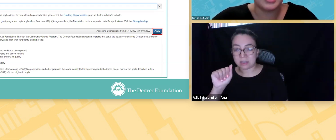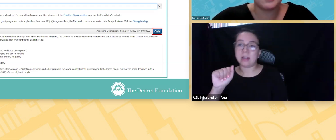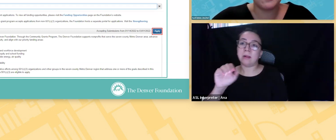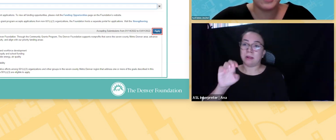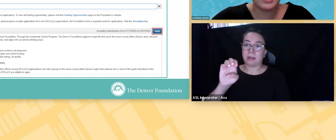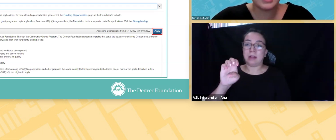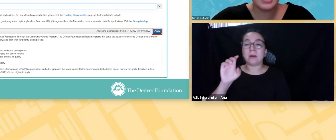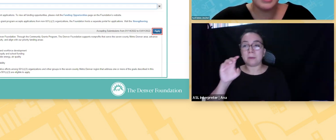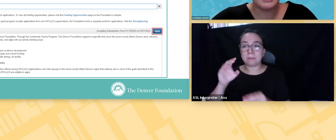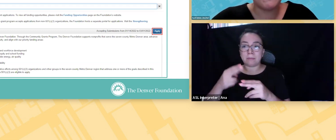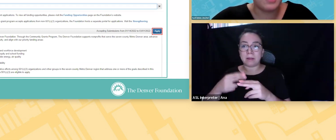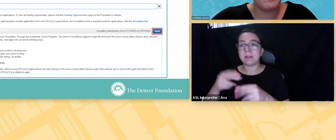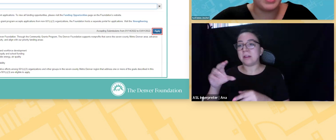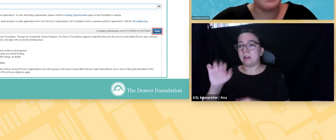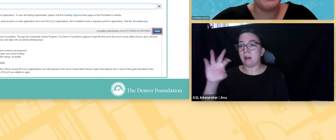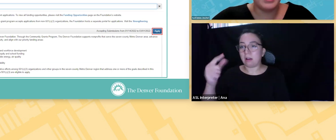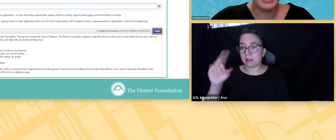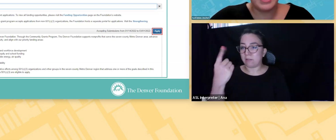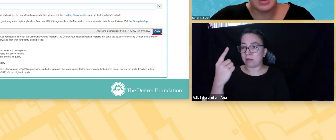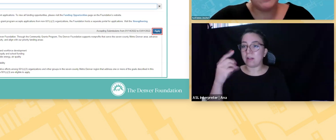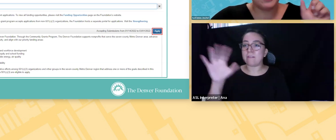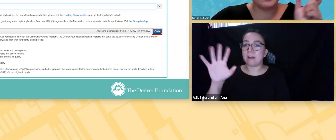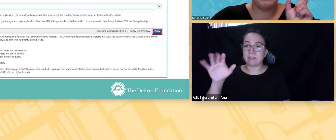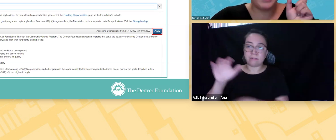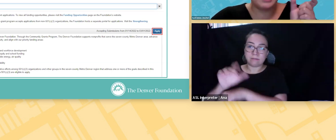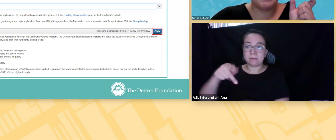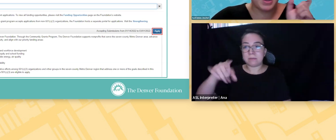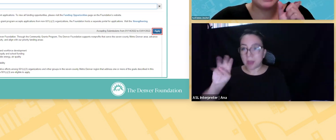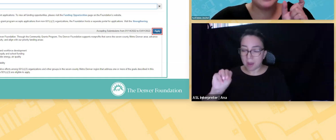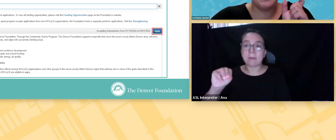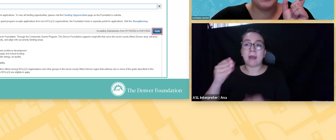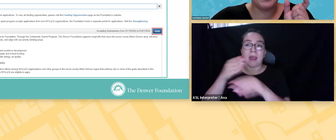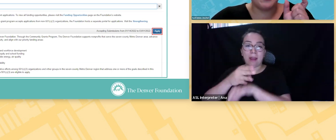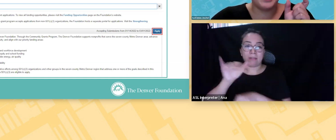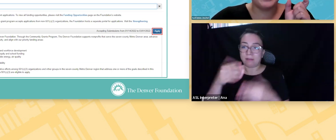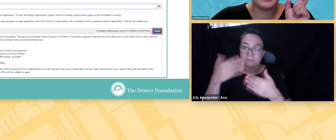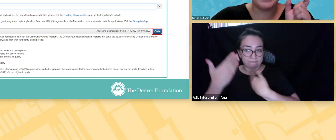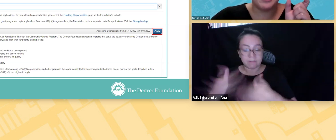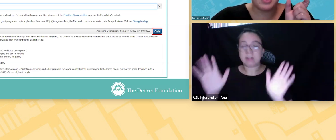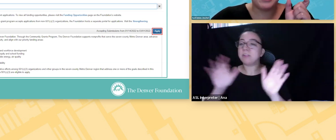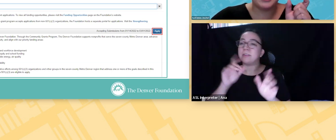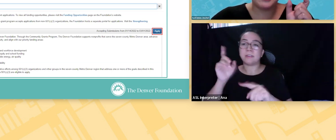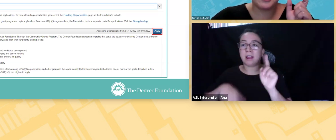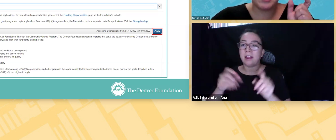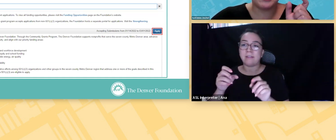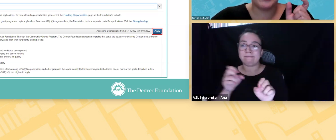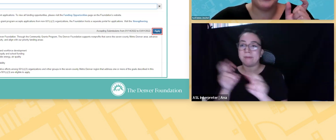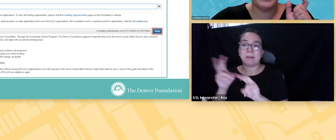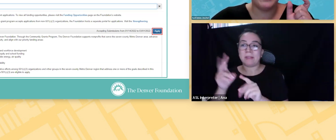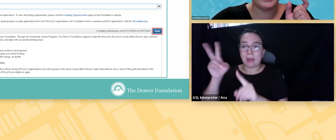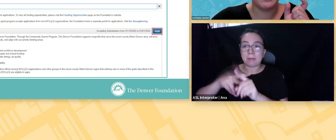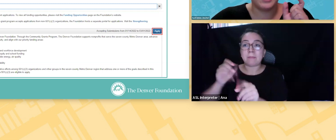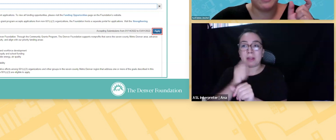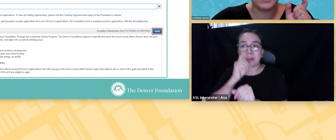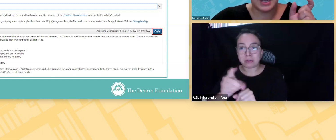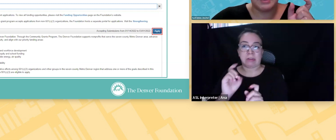is August 1st at 5 p.m. And after that passes, you will no longer be able to submit your application. So make sure you